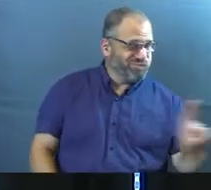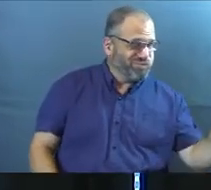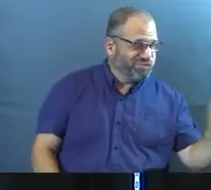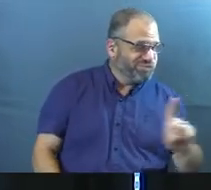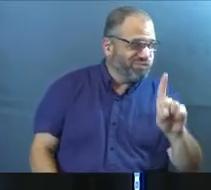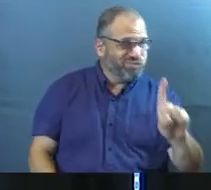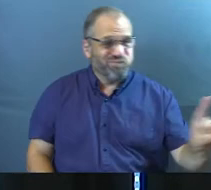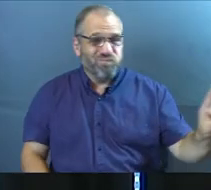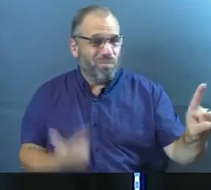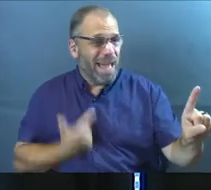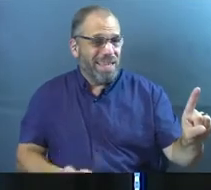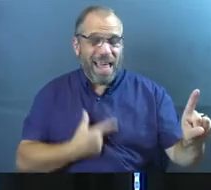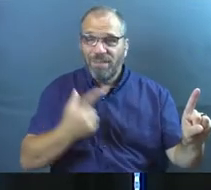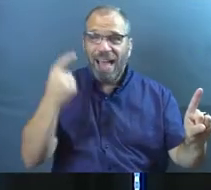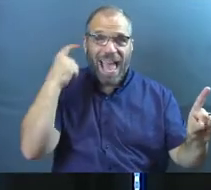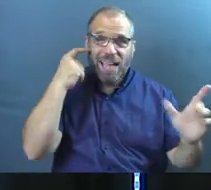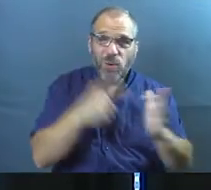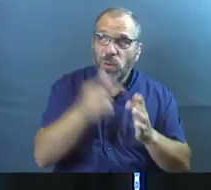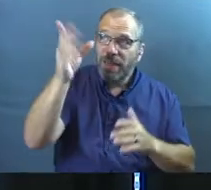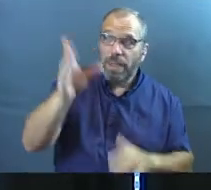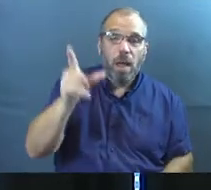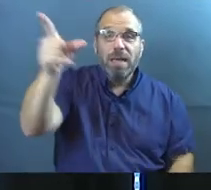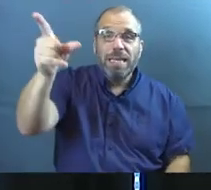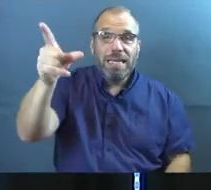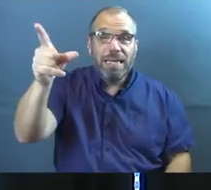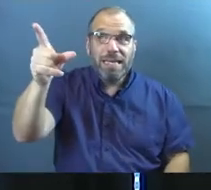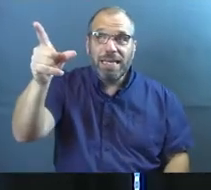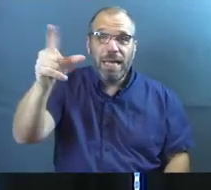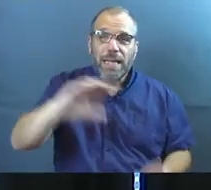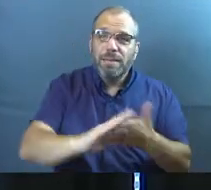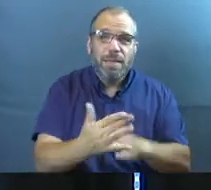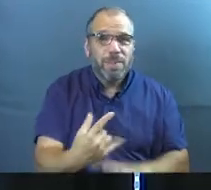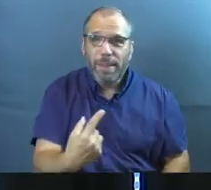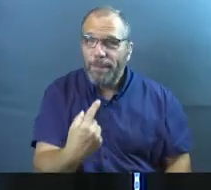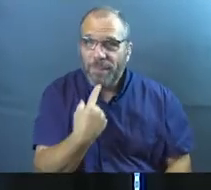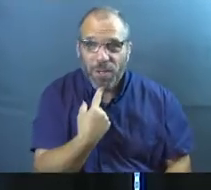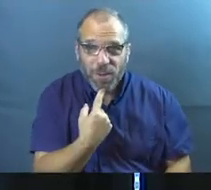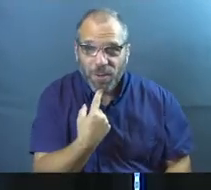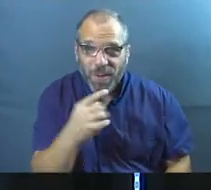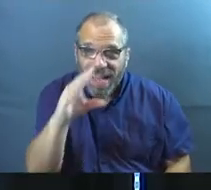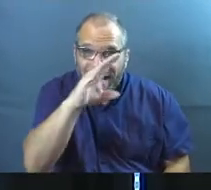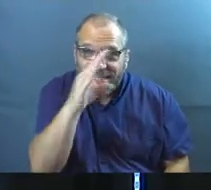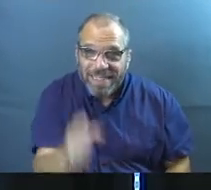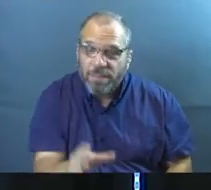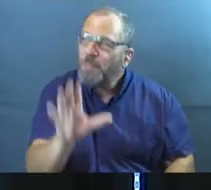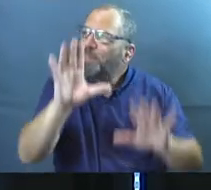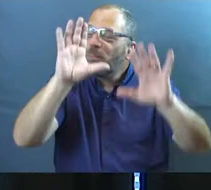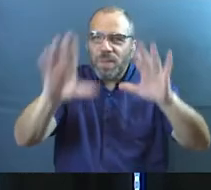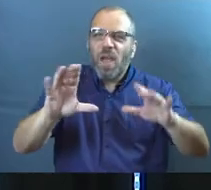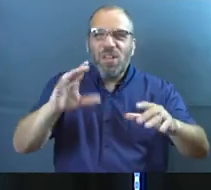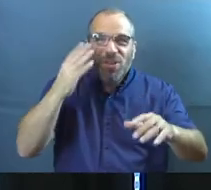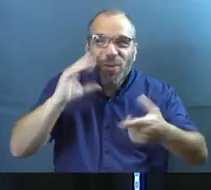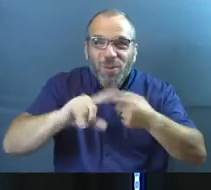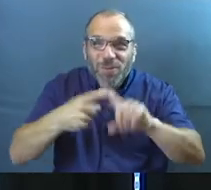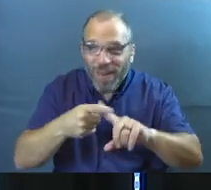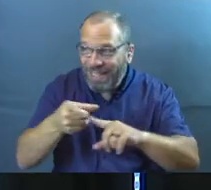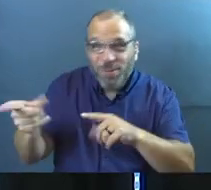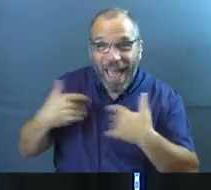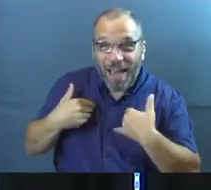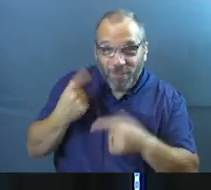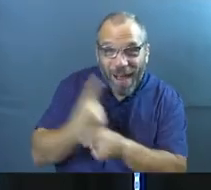acknowledging him. You know what's great about him? He never gets bitter. Because you got those friends, right?